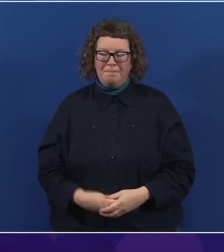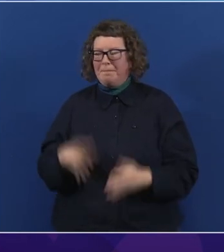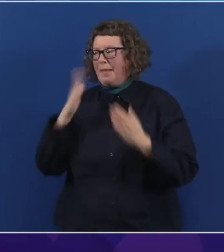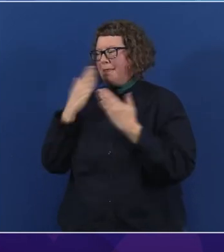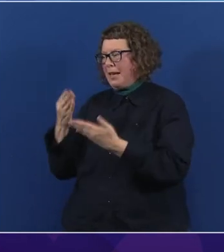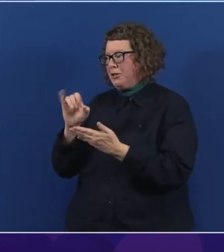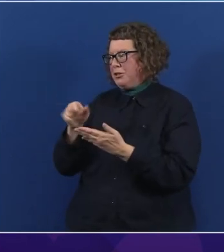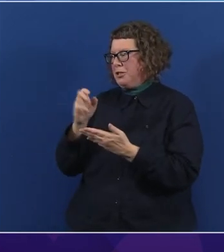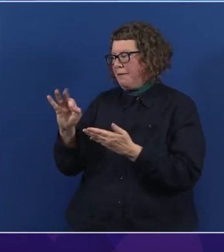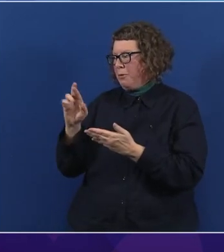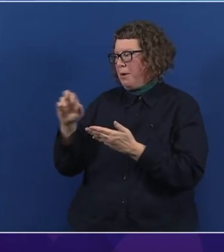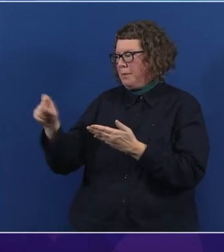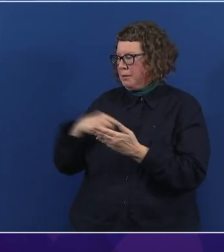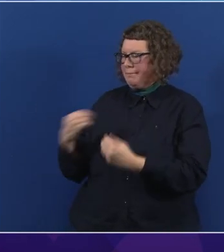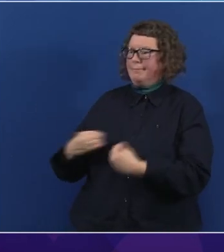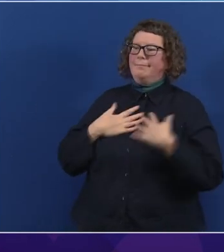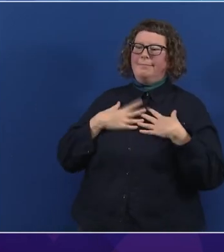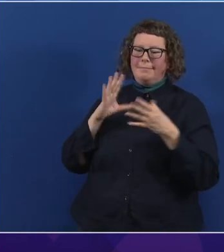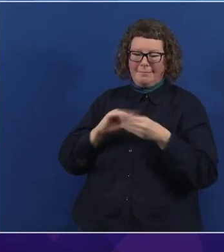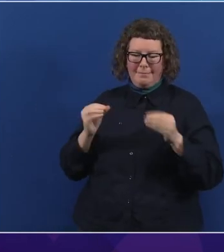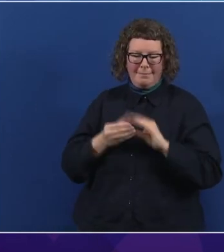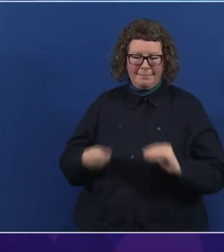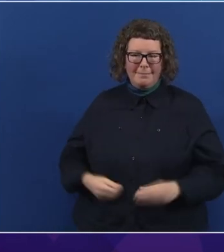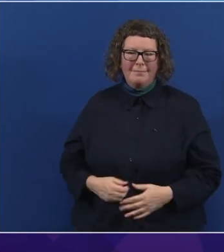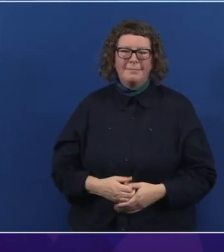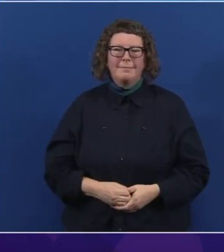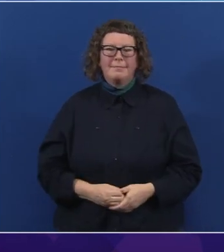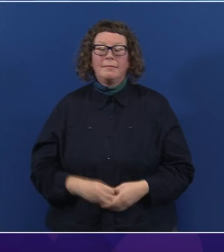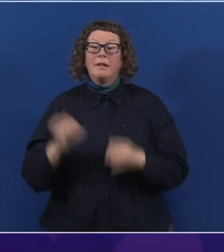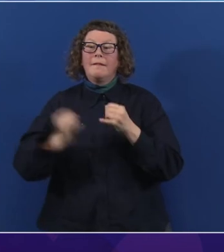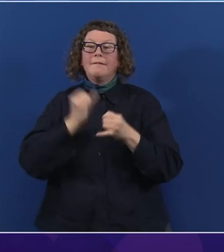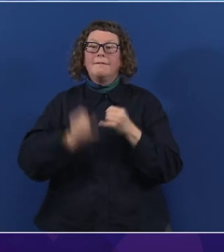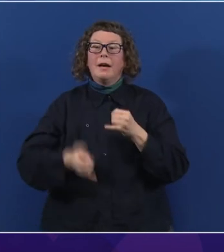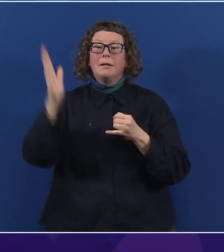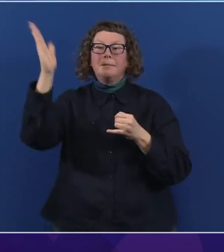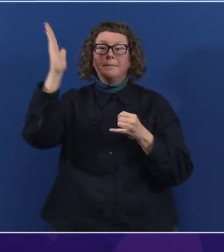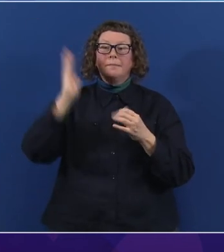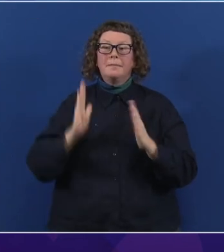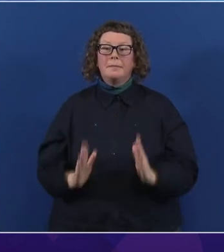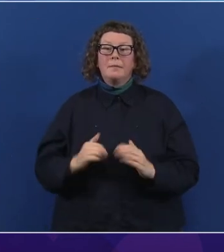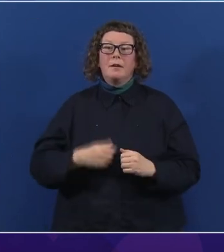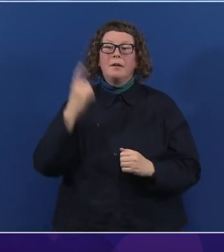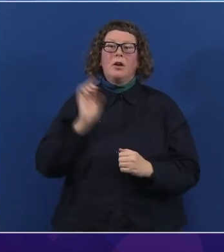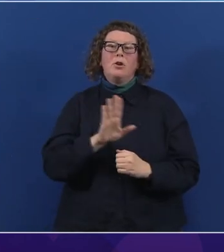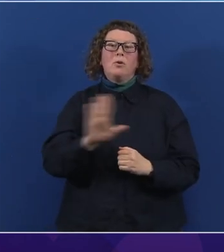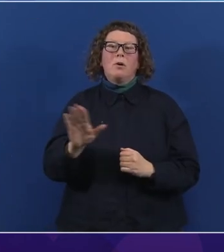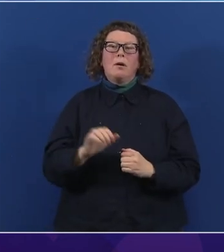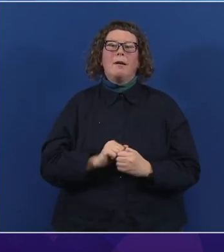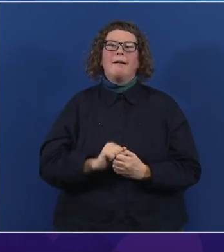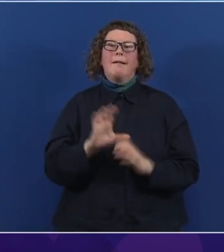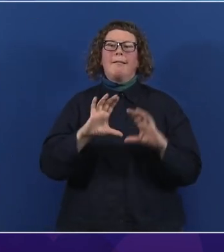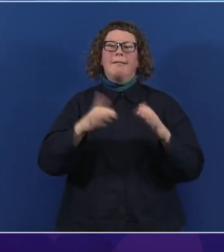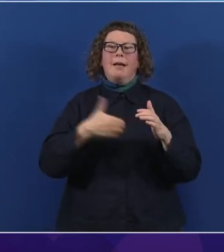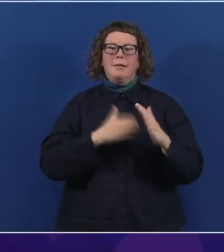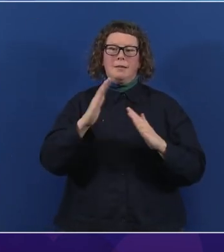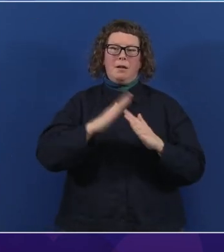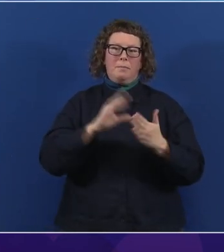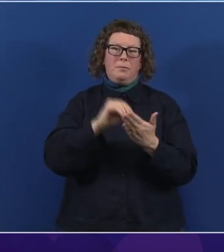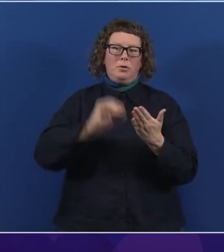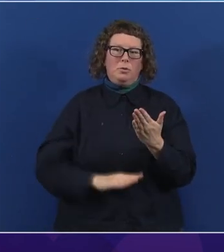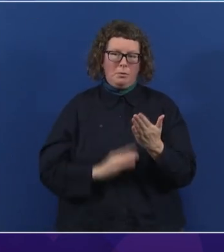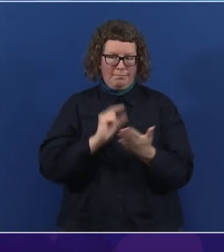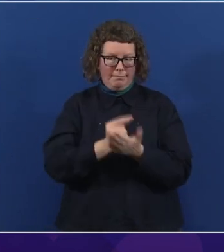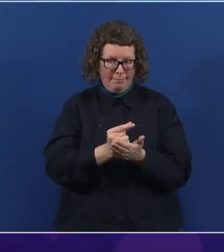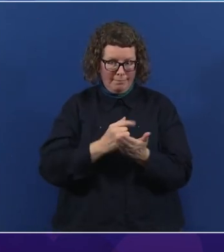Thank you, Chef Robert, for your inspiring remarks. The final speaker of the ceremony is your class valedictorian, Charleston